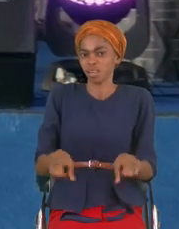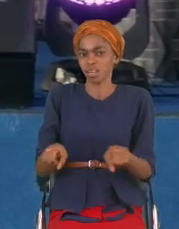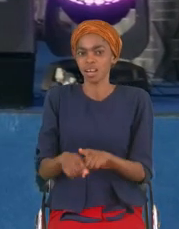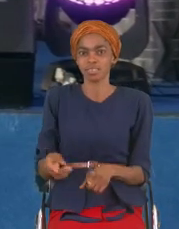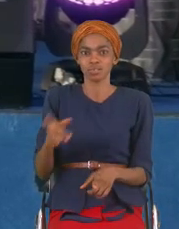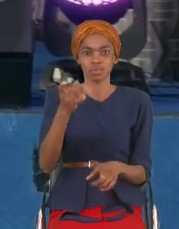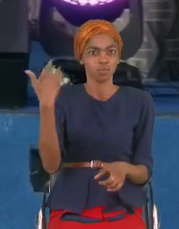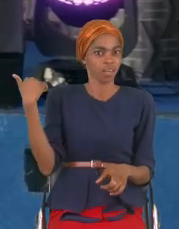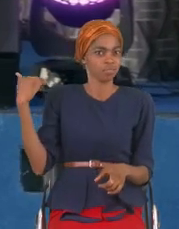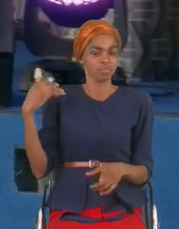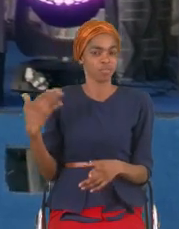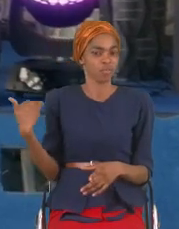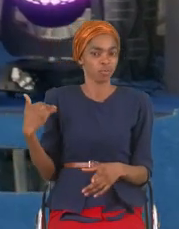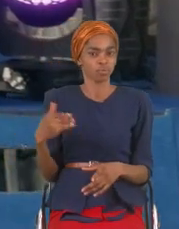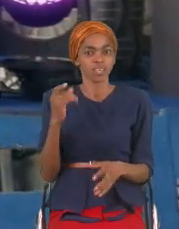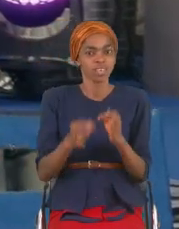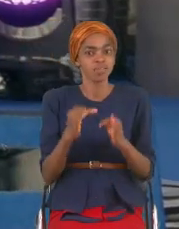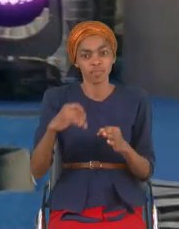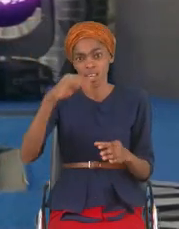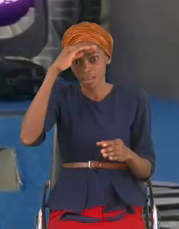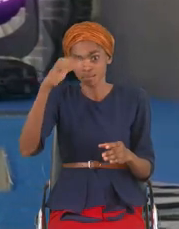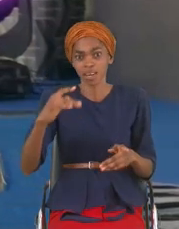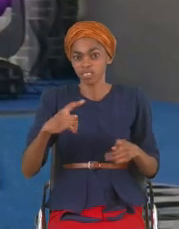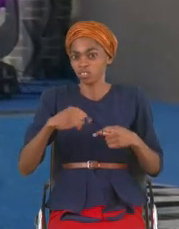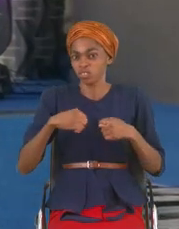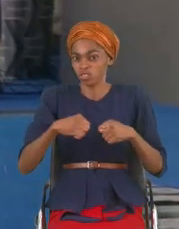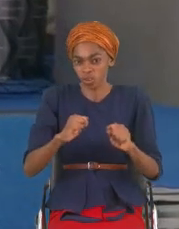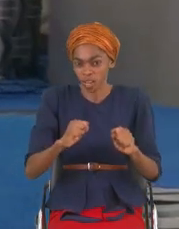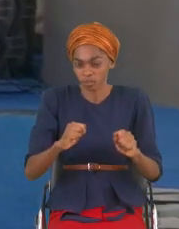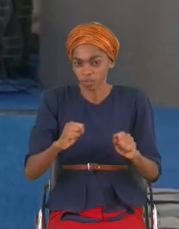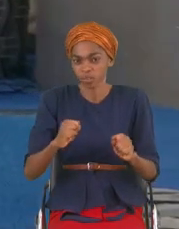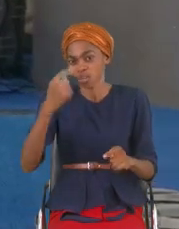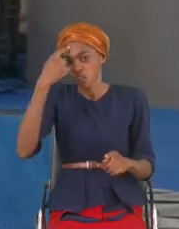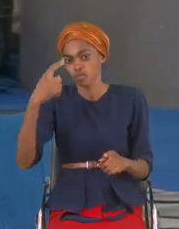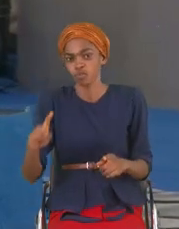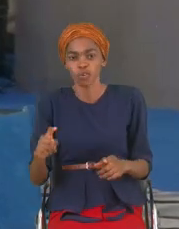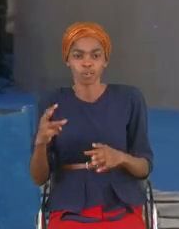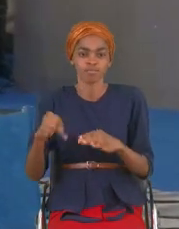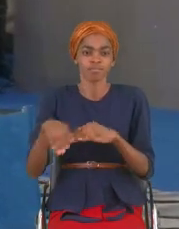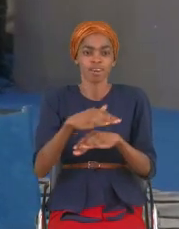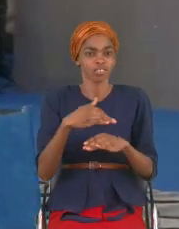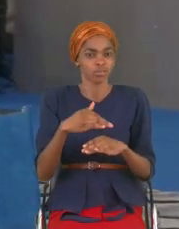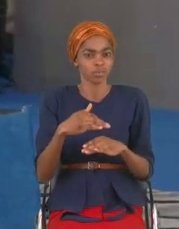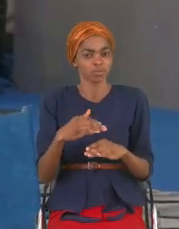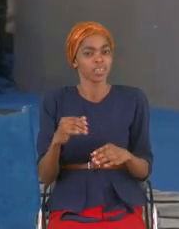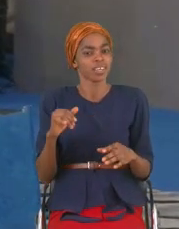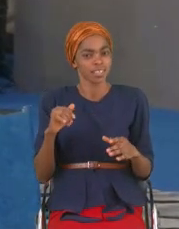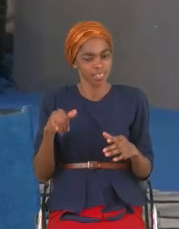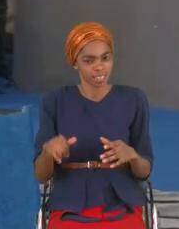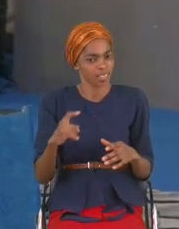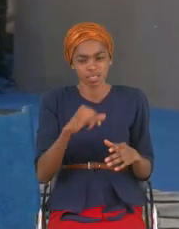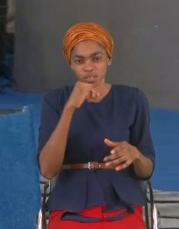in the past. If a man striveth for masteries, yet is he not